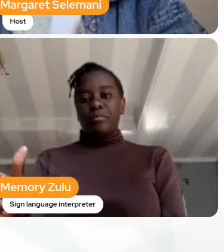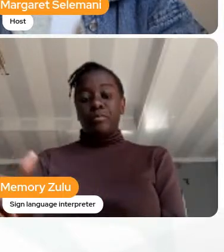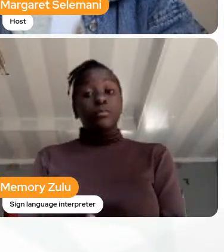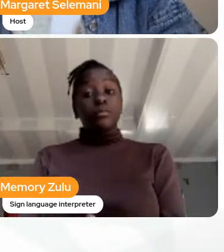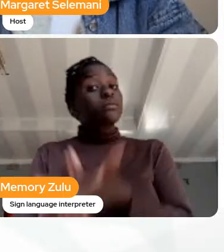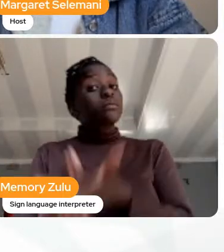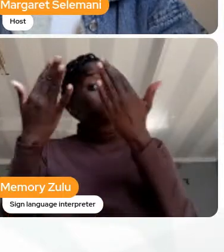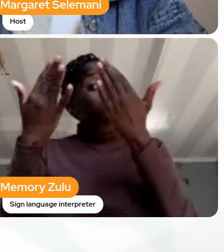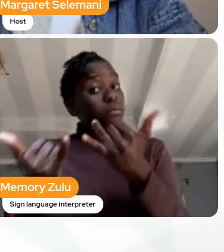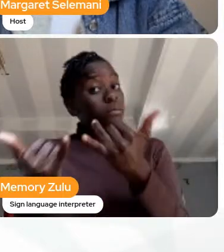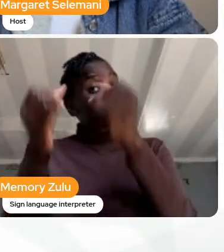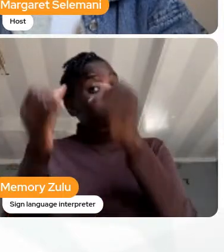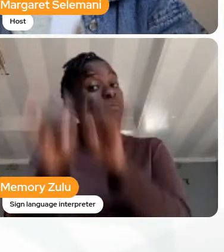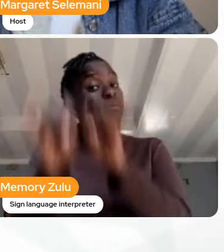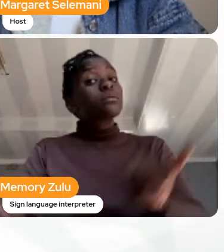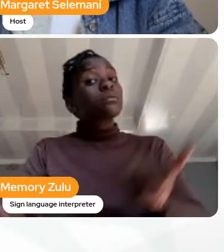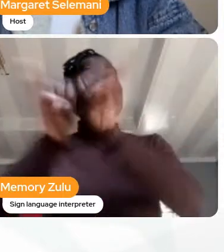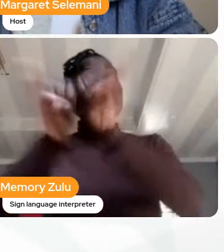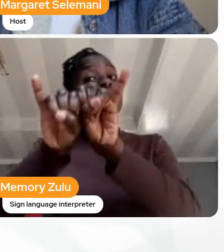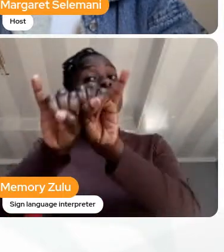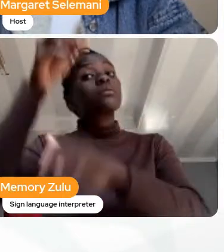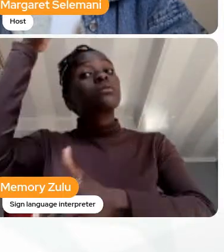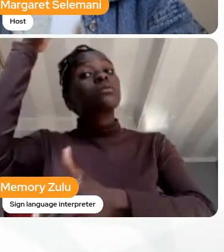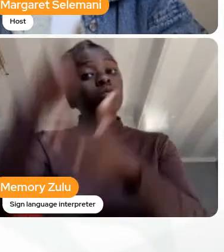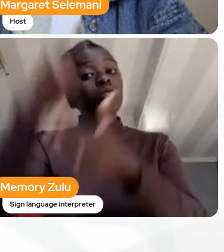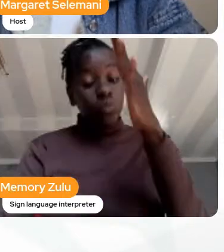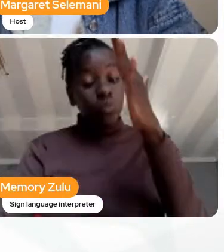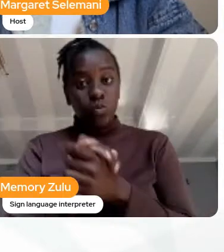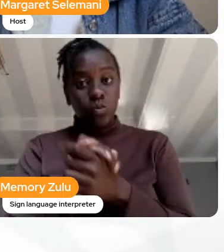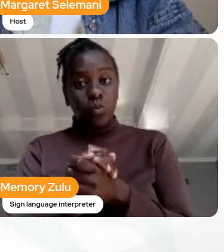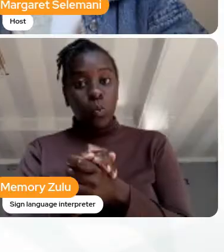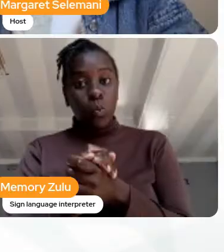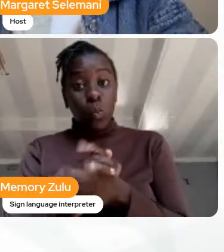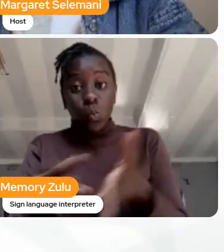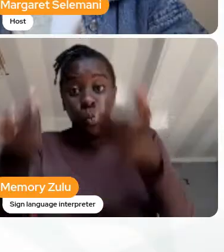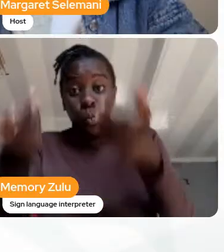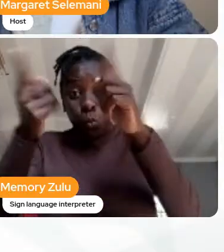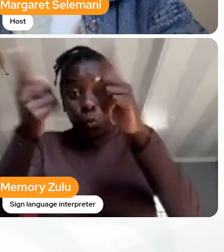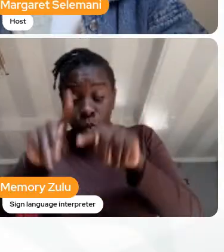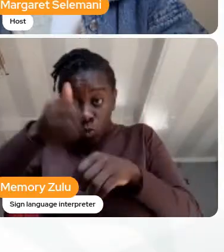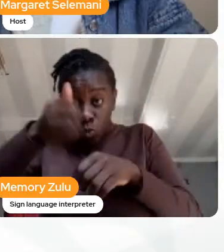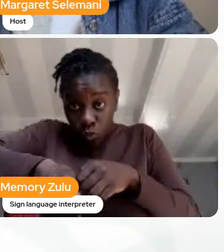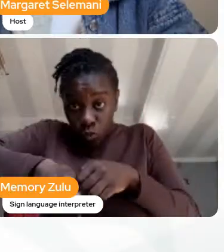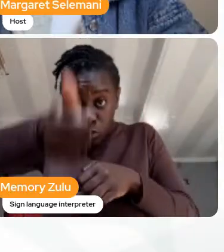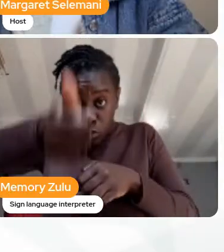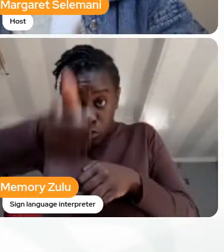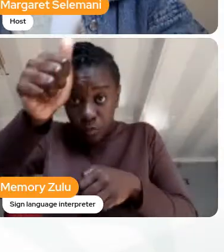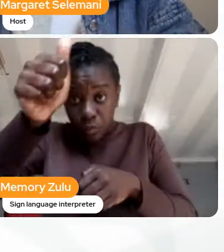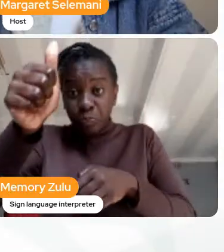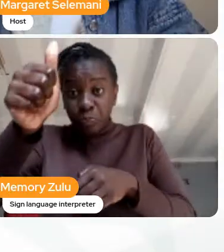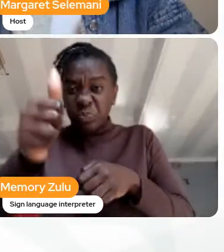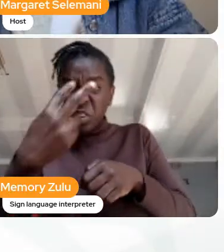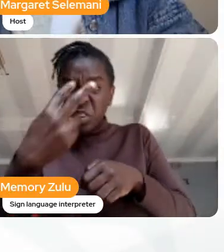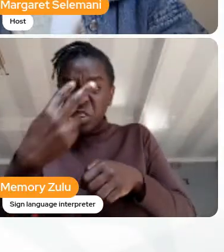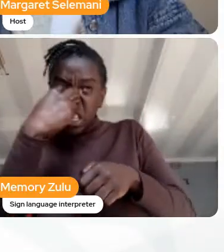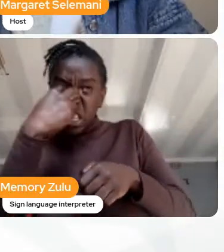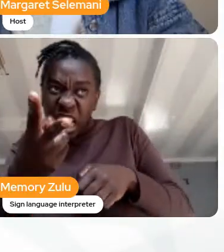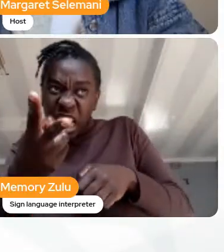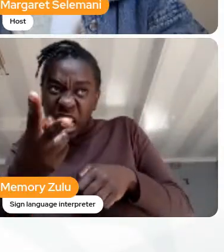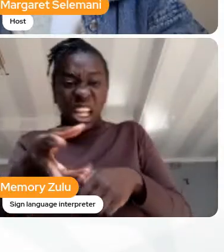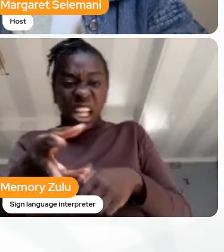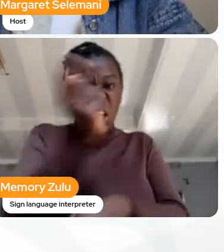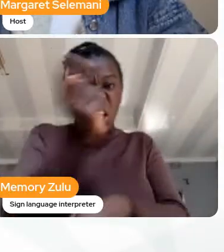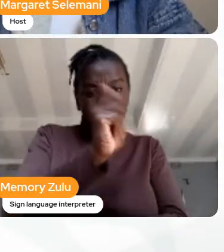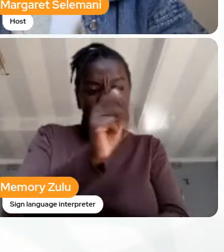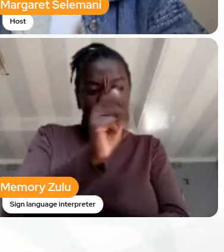seek some sort of medical, whenever you have got such a presentation as